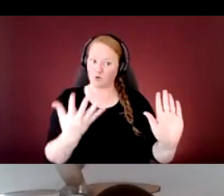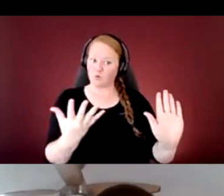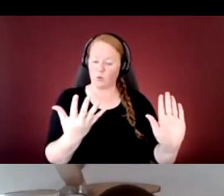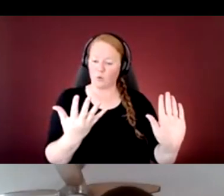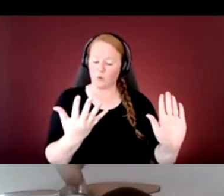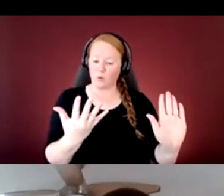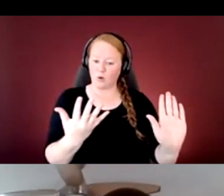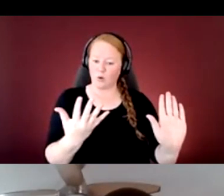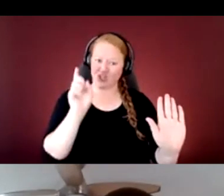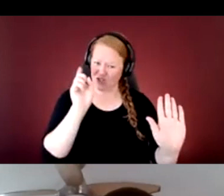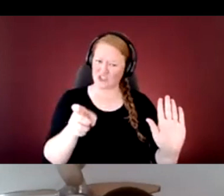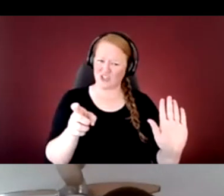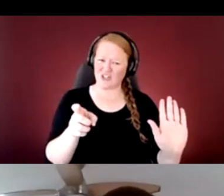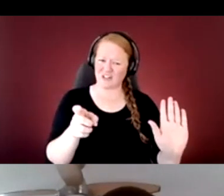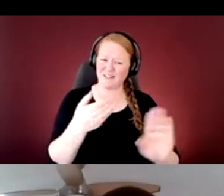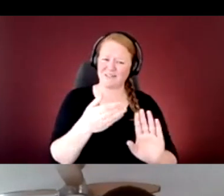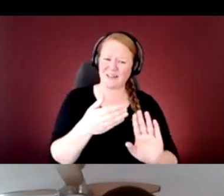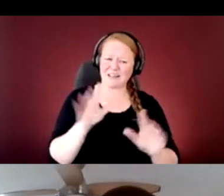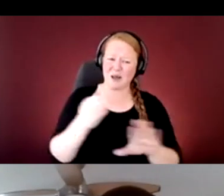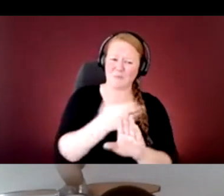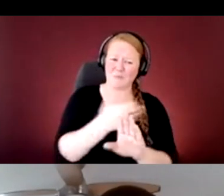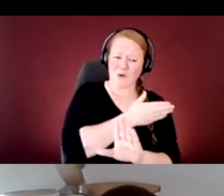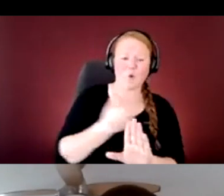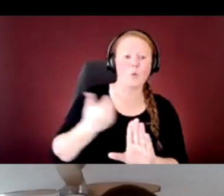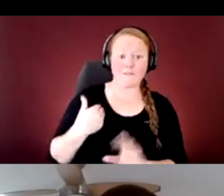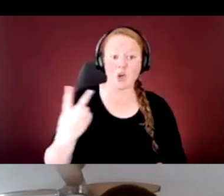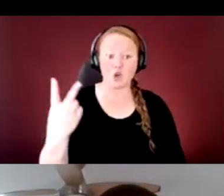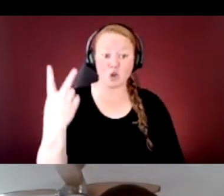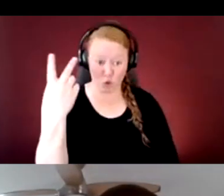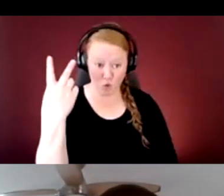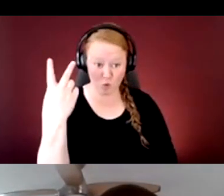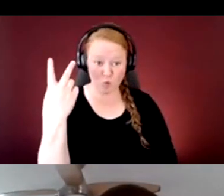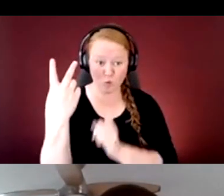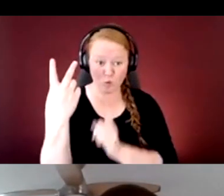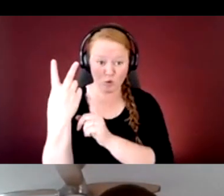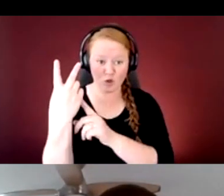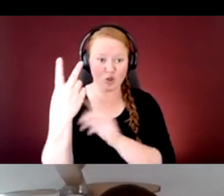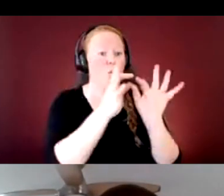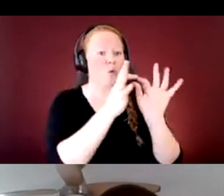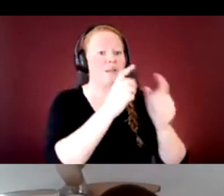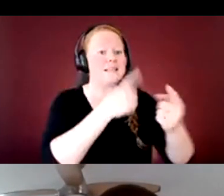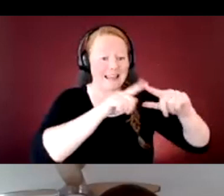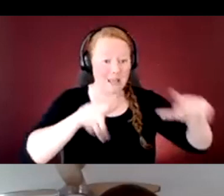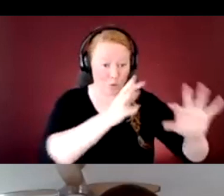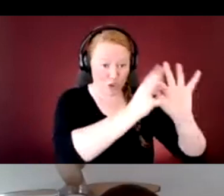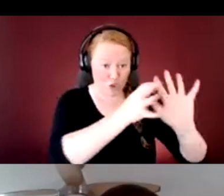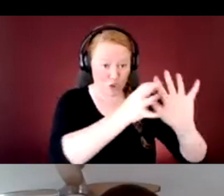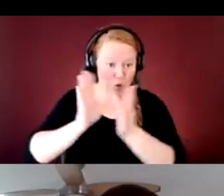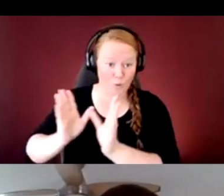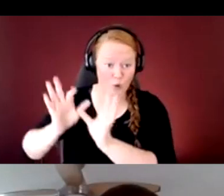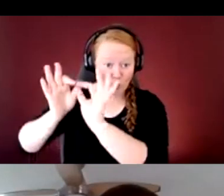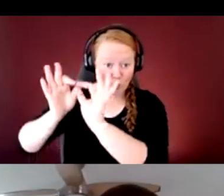have done at the top of the meeting, that we do have two sign language interpreters working today. They're going to be switching off